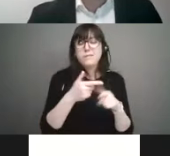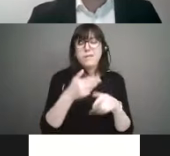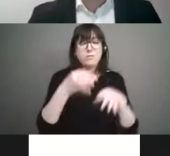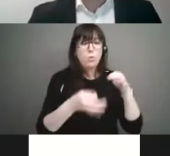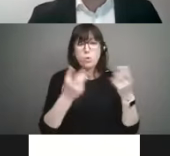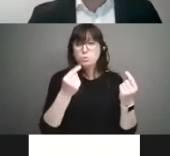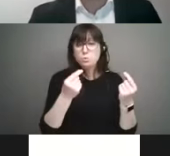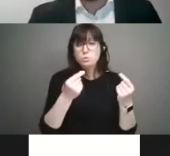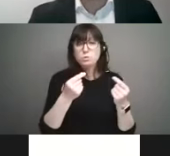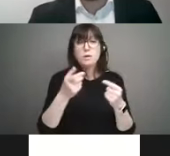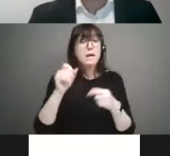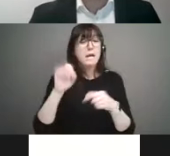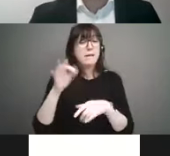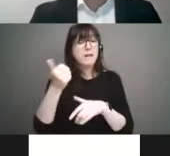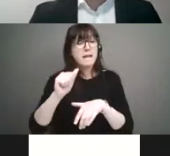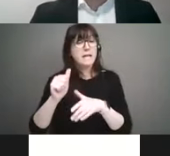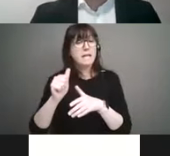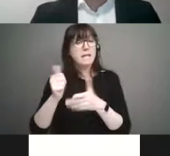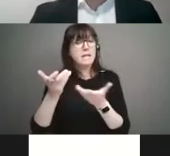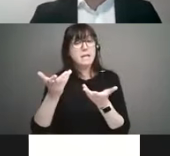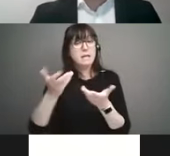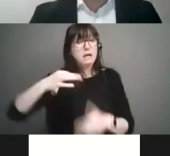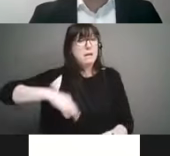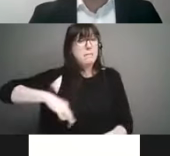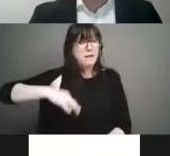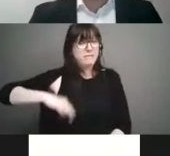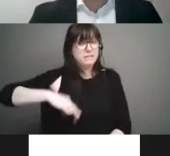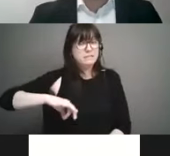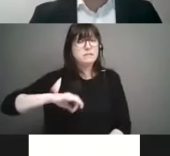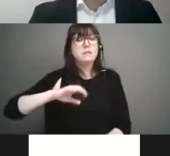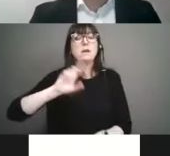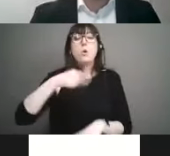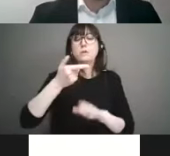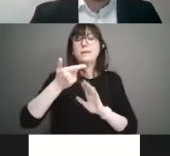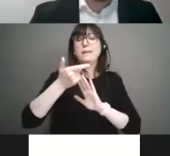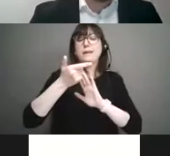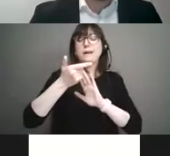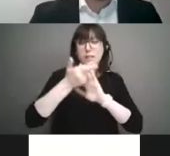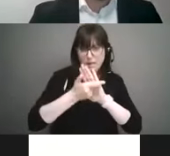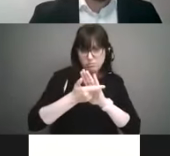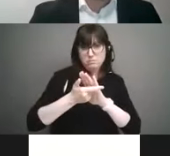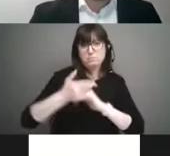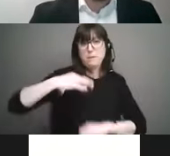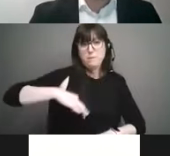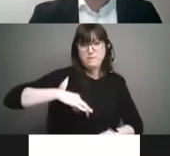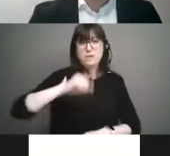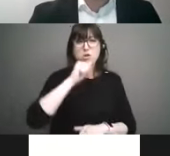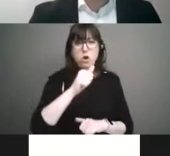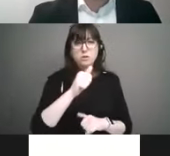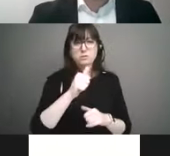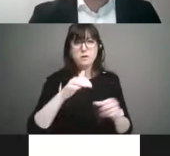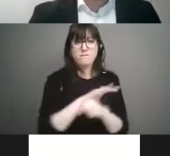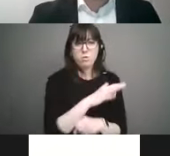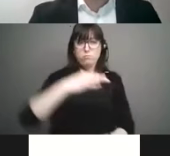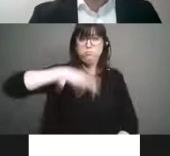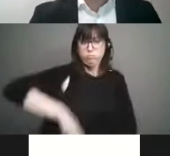that person held in that property was only a legal interest and not a beneficial interest, and that